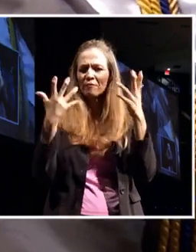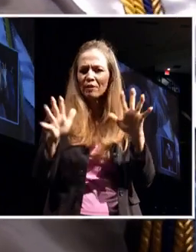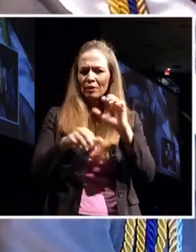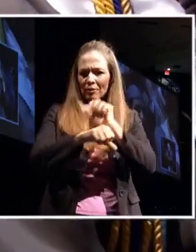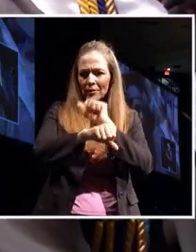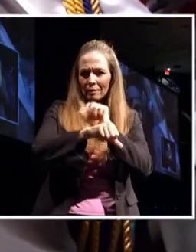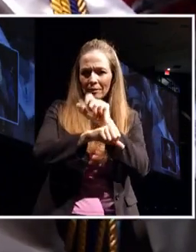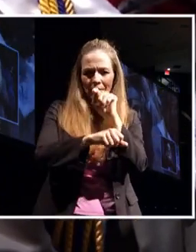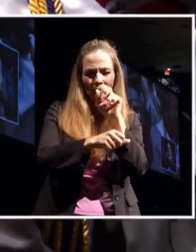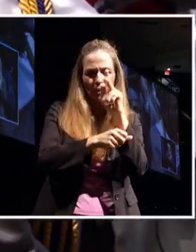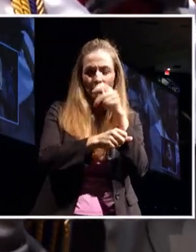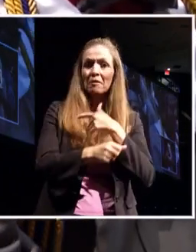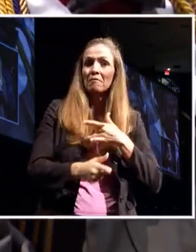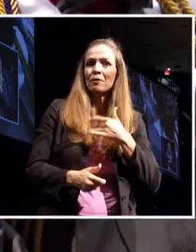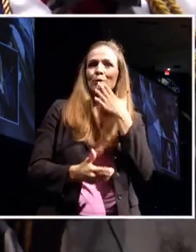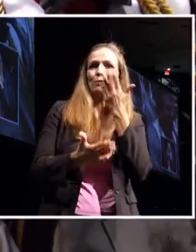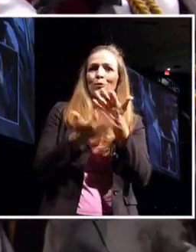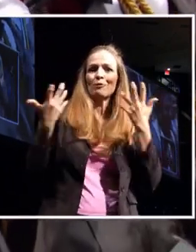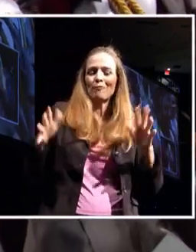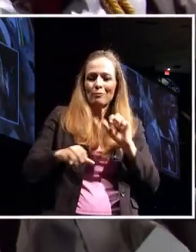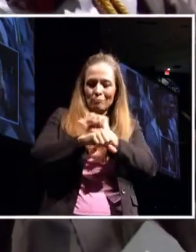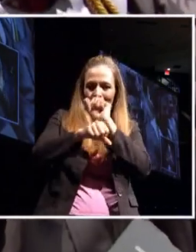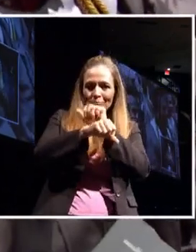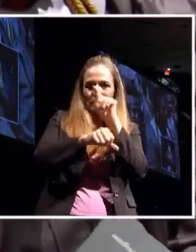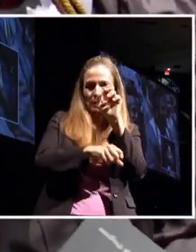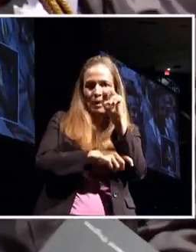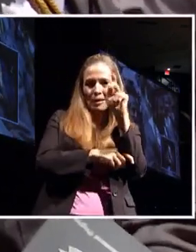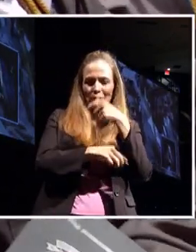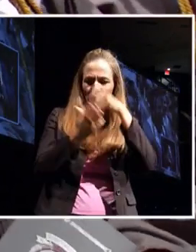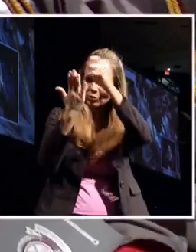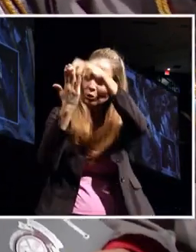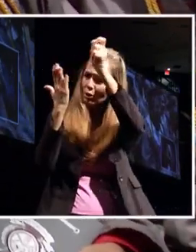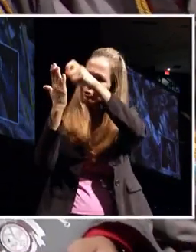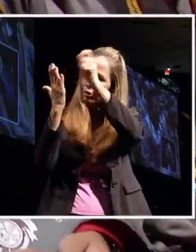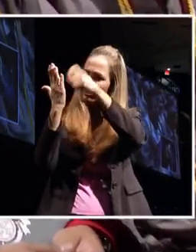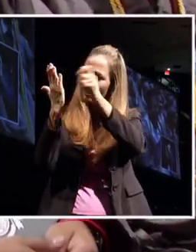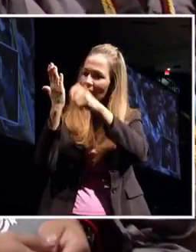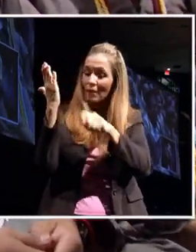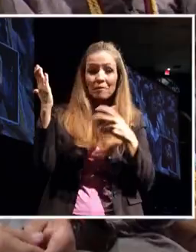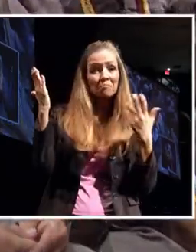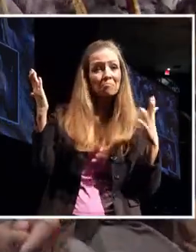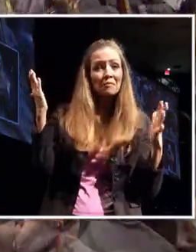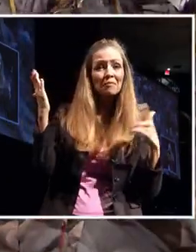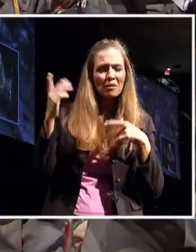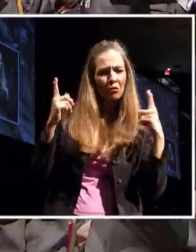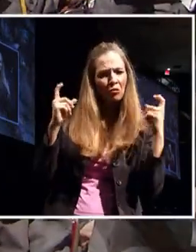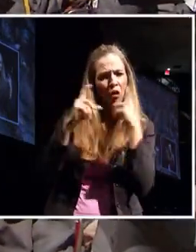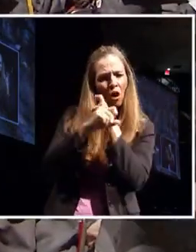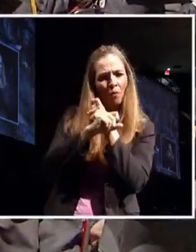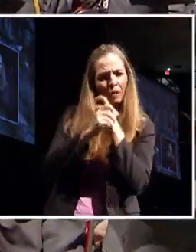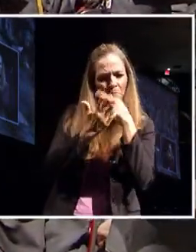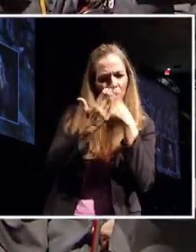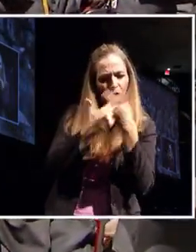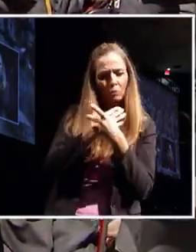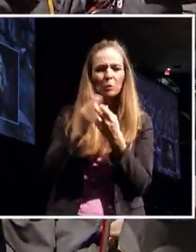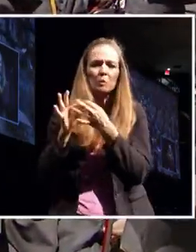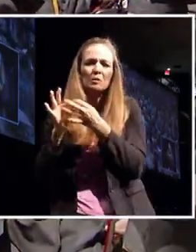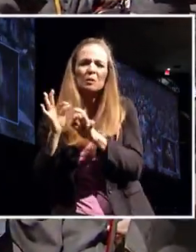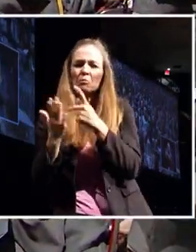It feels good to accomplish a task and to be able to check it off, whether it's just completing a complex project or a simple